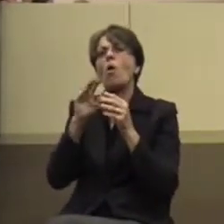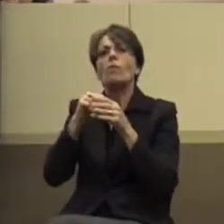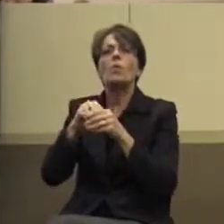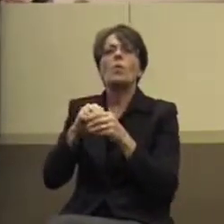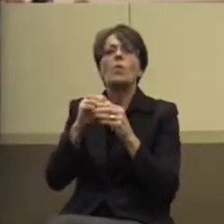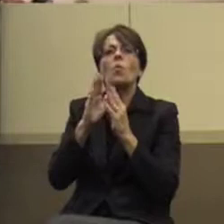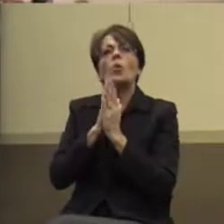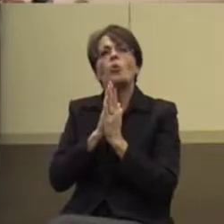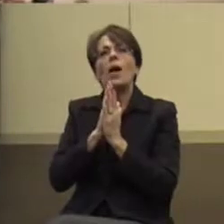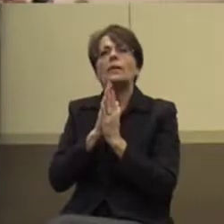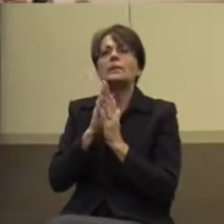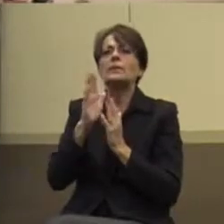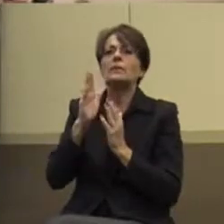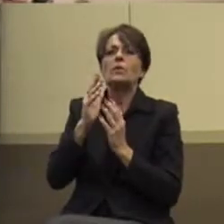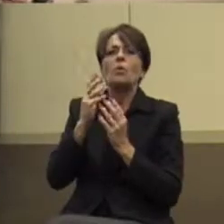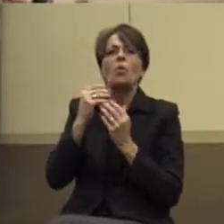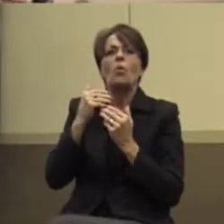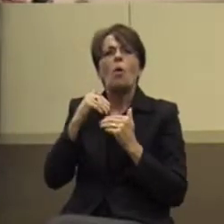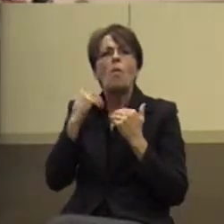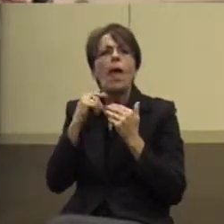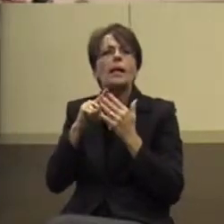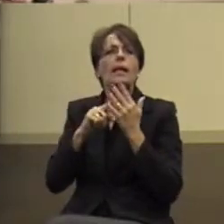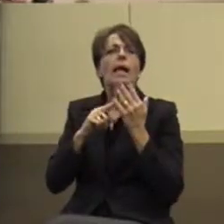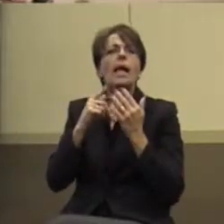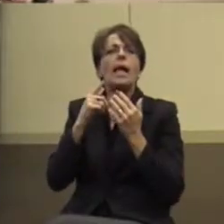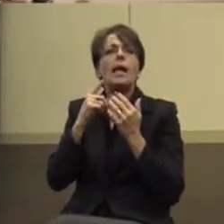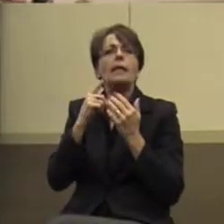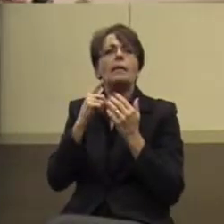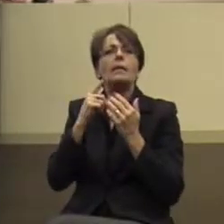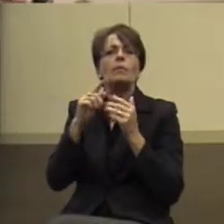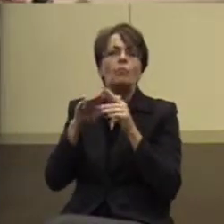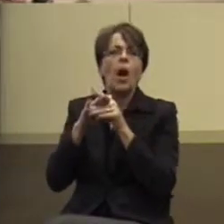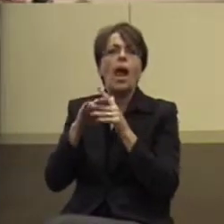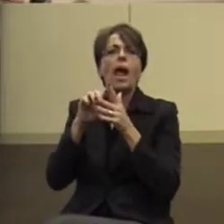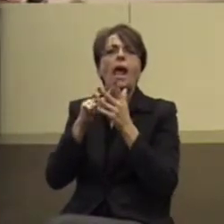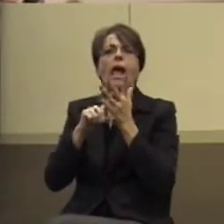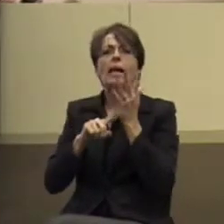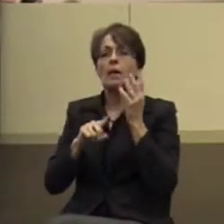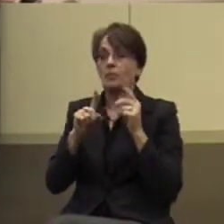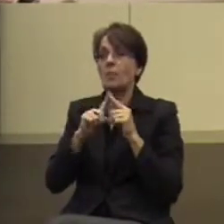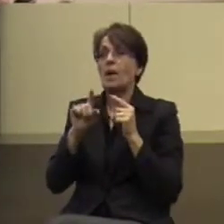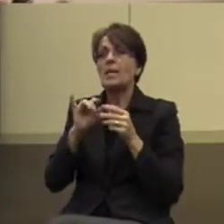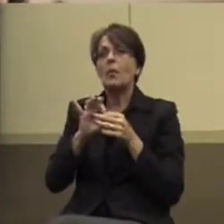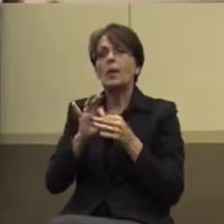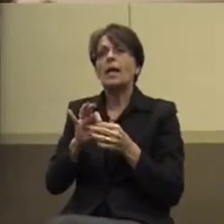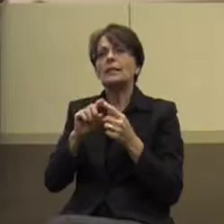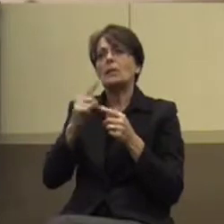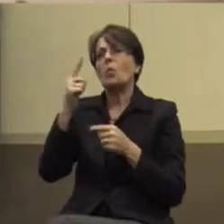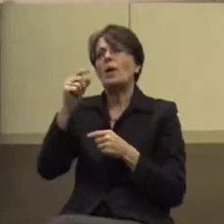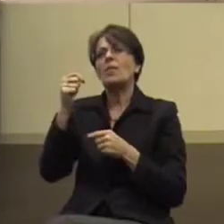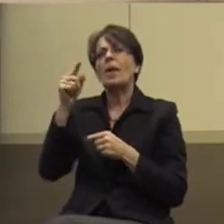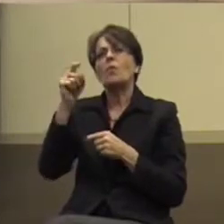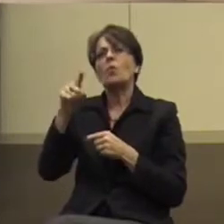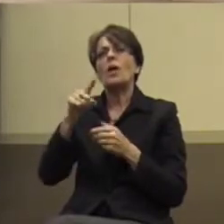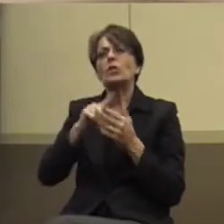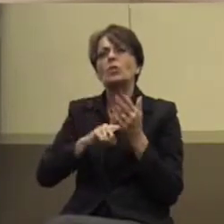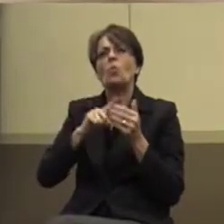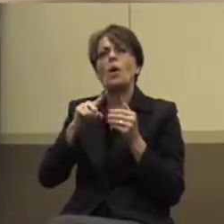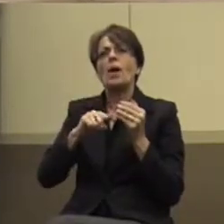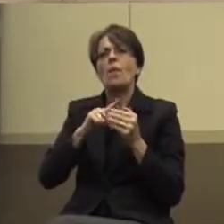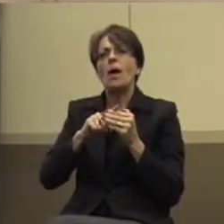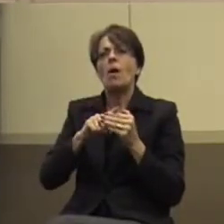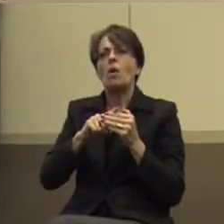request, like her sock or her blanket or, or break. But again, that relates to one of the other questions I said, what about